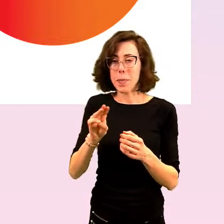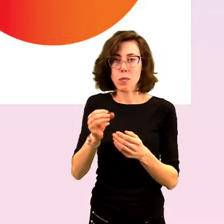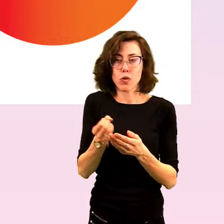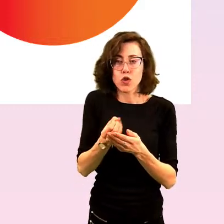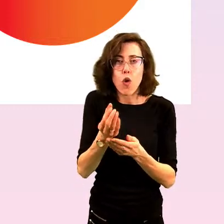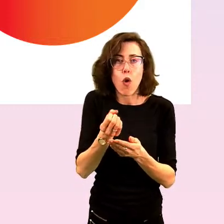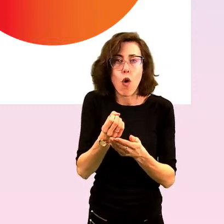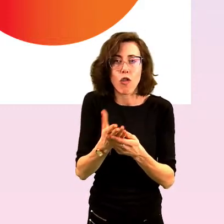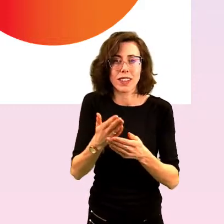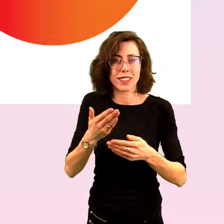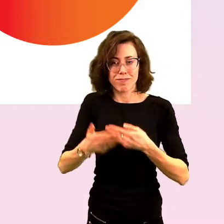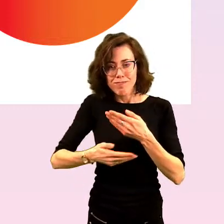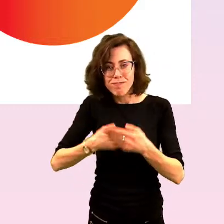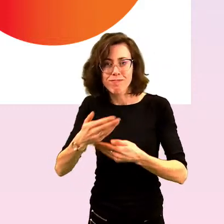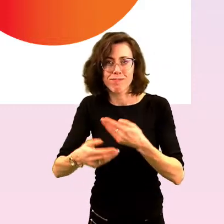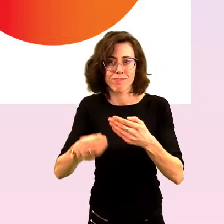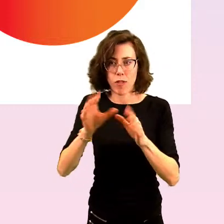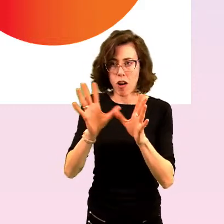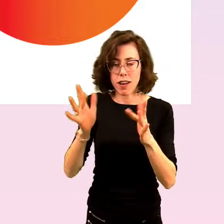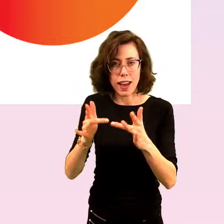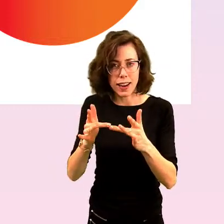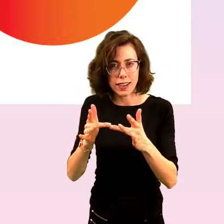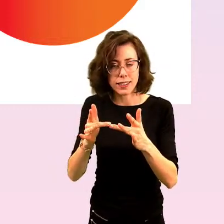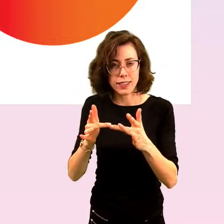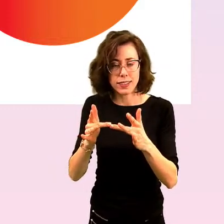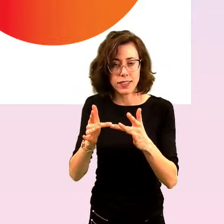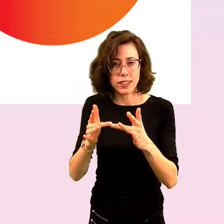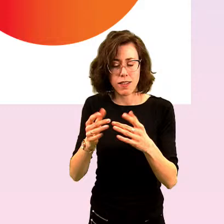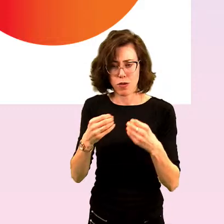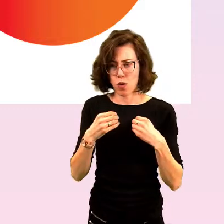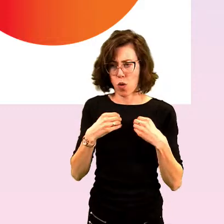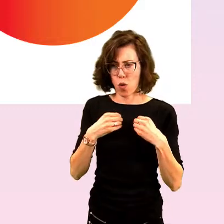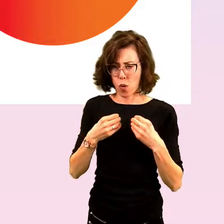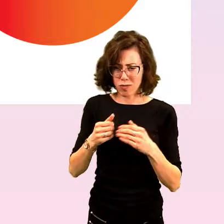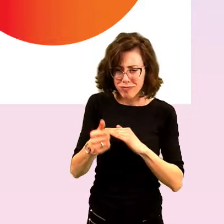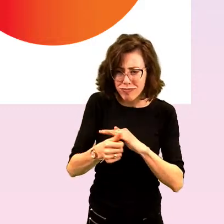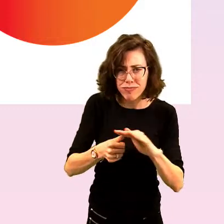strongly recommend to connect with that one as well, for